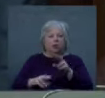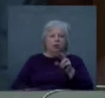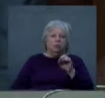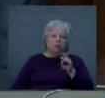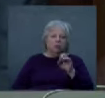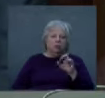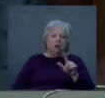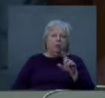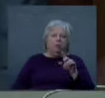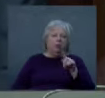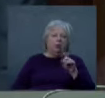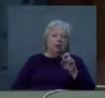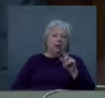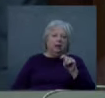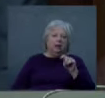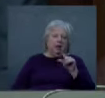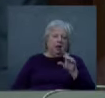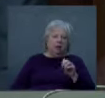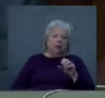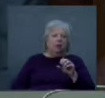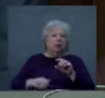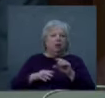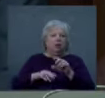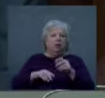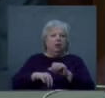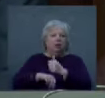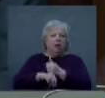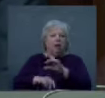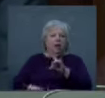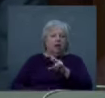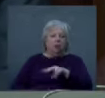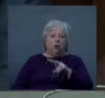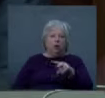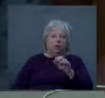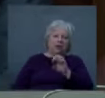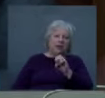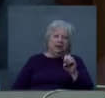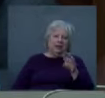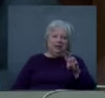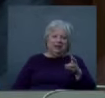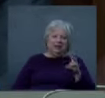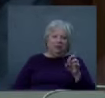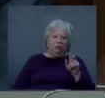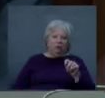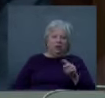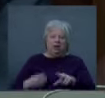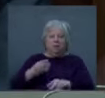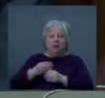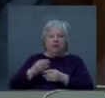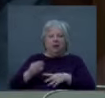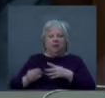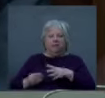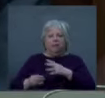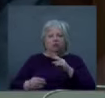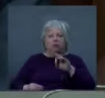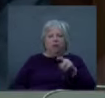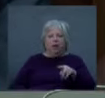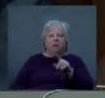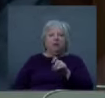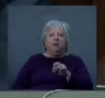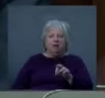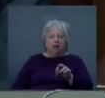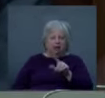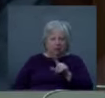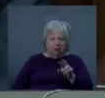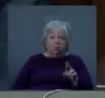Kettle, revised short form PCD, located at 822 East 6th Street, Little Rock, Arkansas, amending the official zoning map of the city of Little Rock,